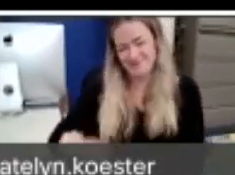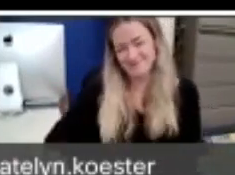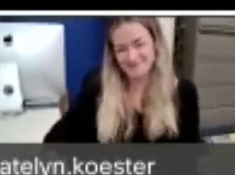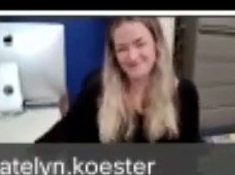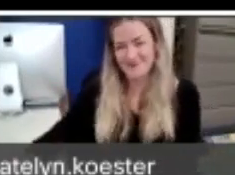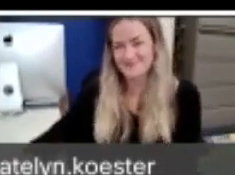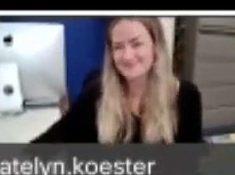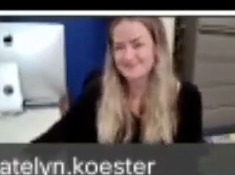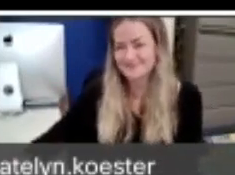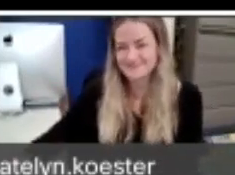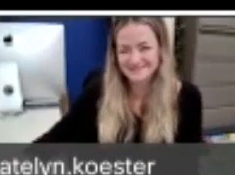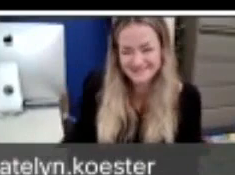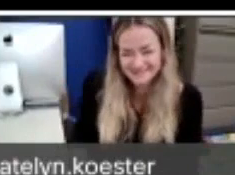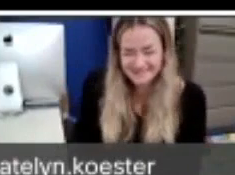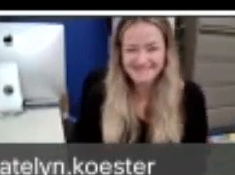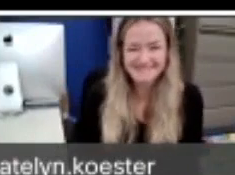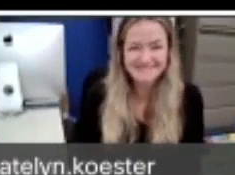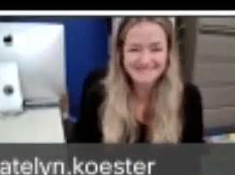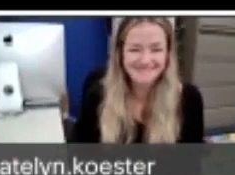Sure. Any other questions?